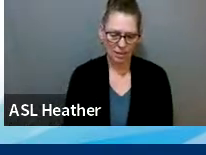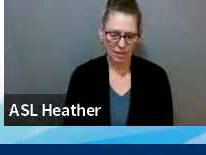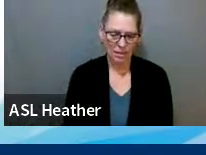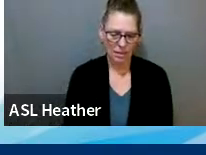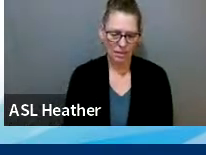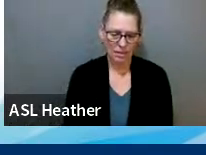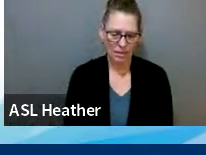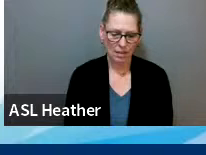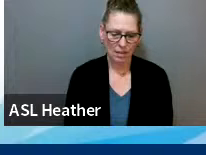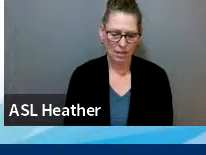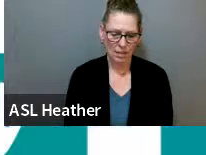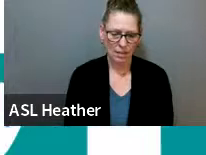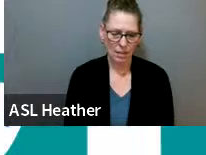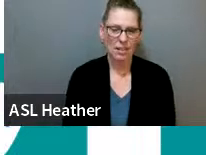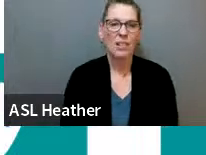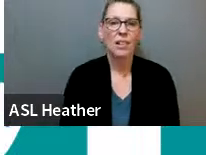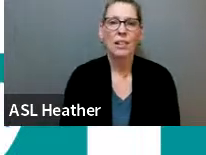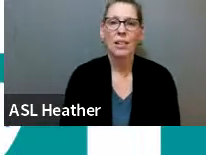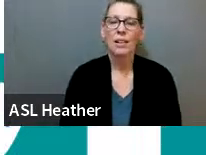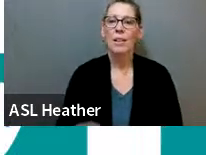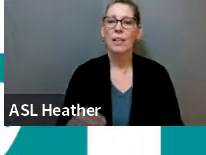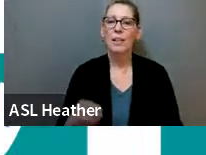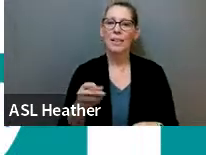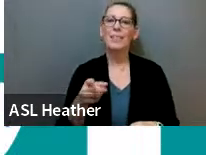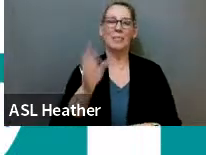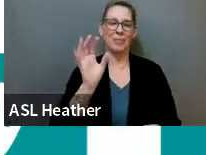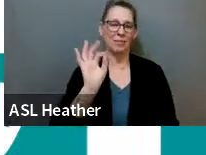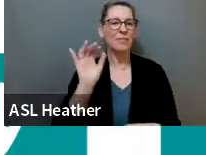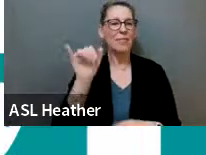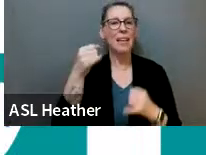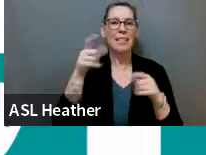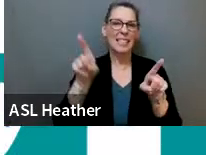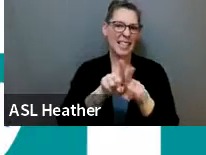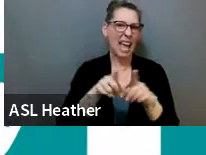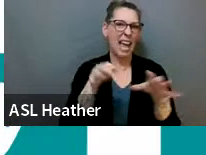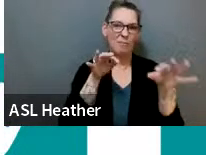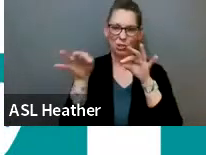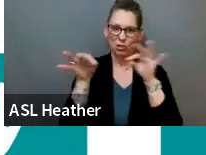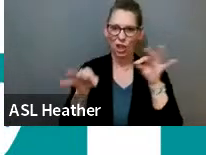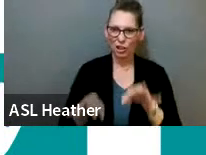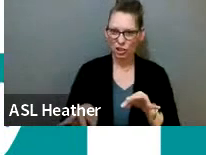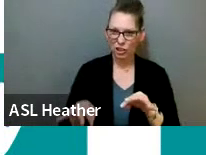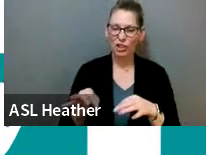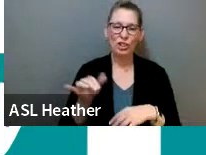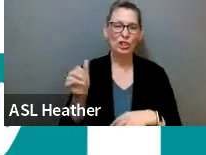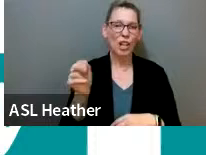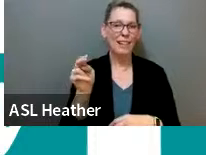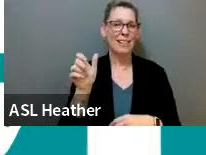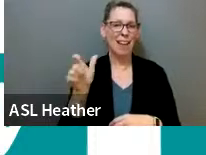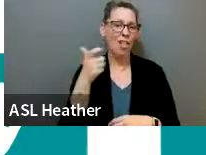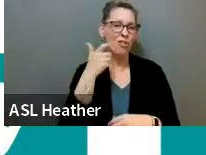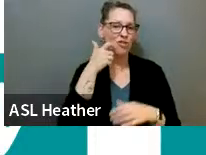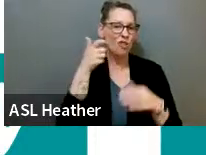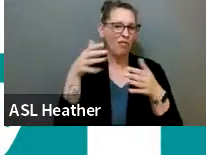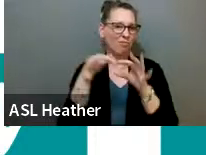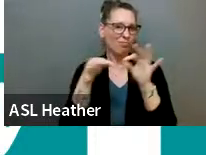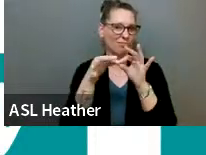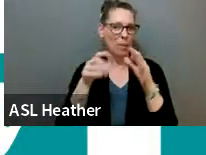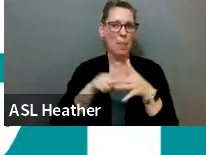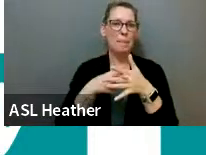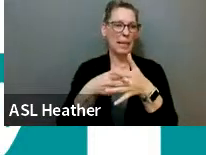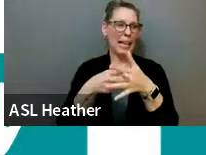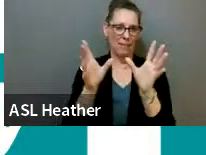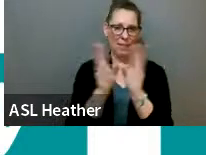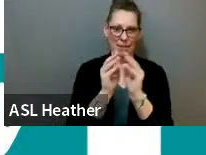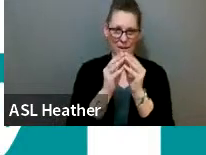the comment instructions real quick. These are the same instructions that Johnell reviewed at the beginning of the meeting.